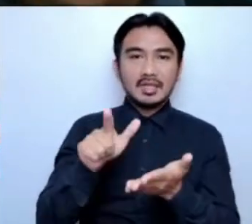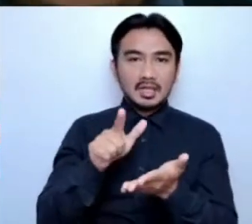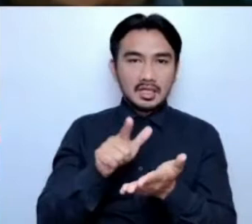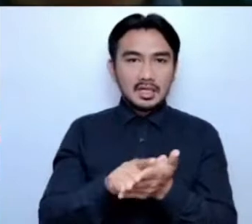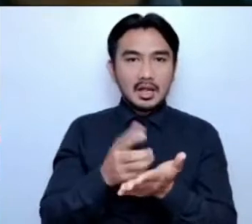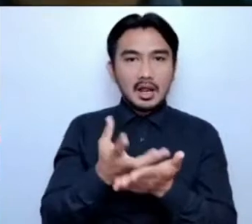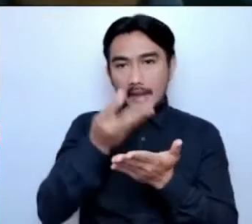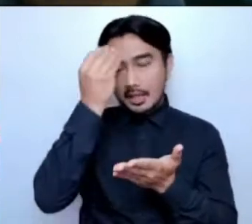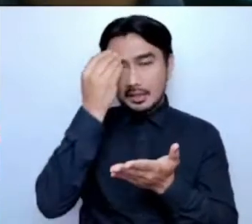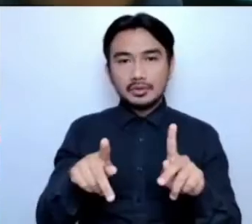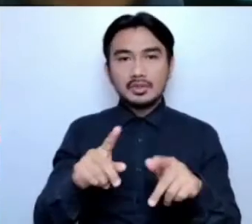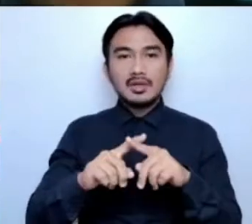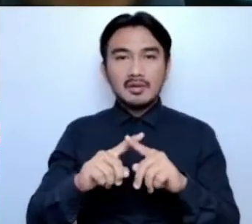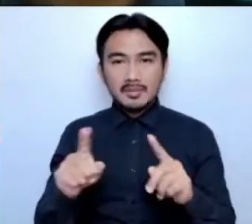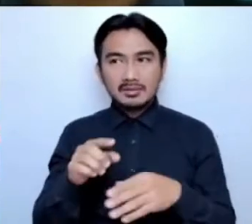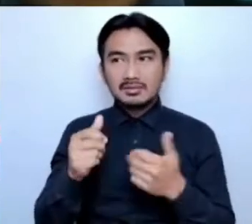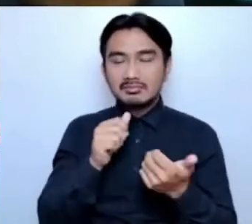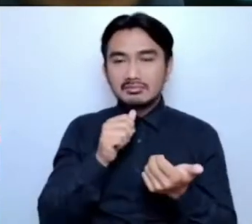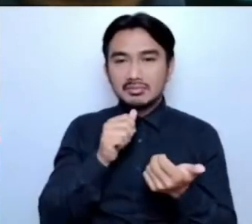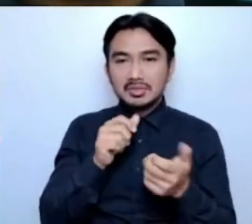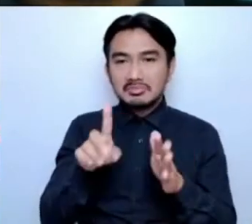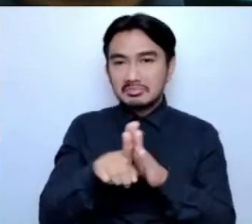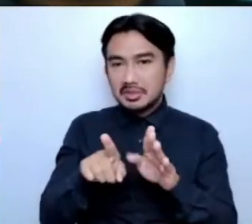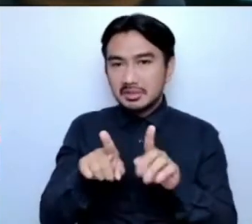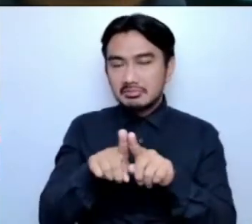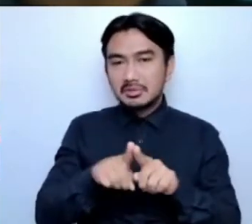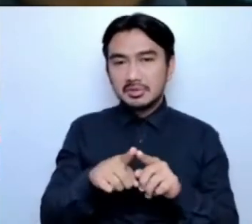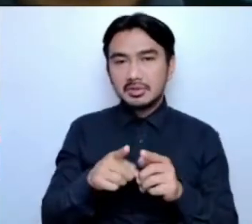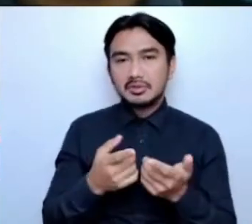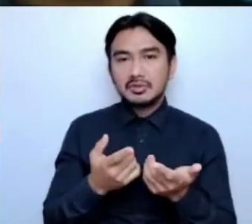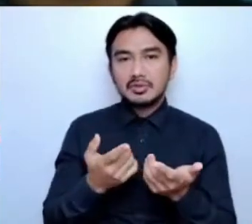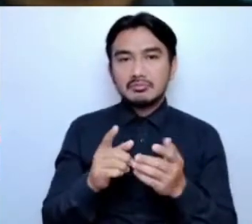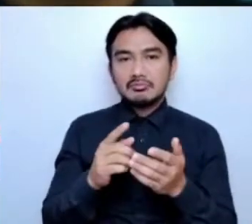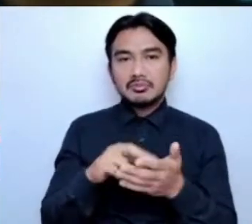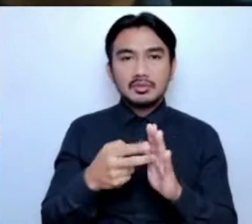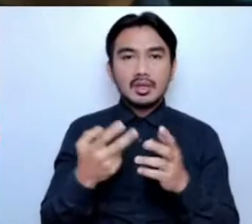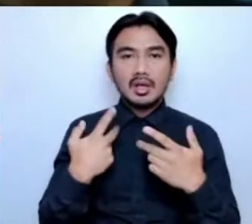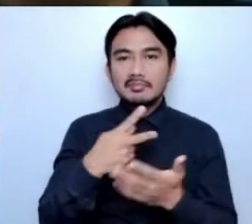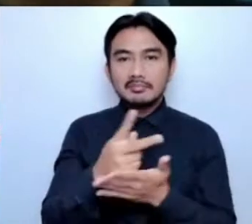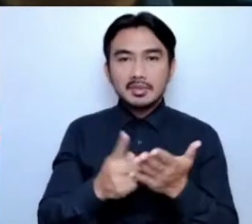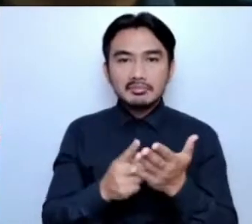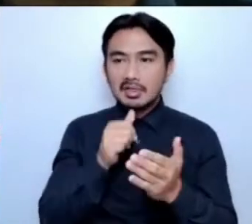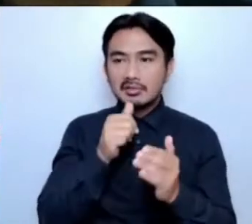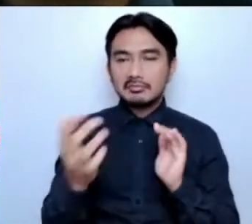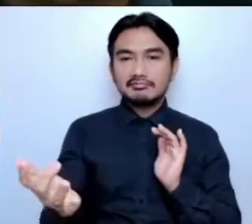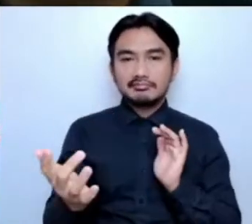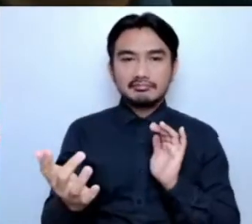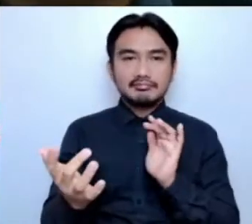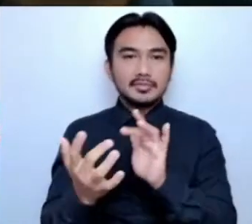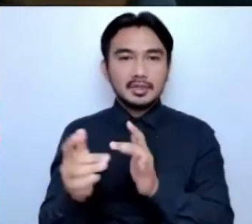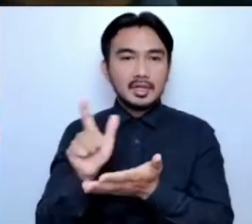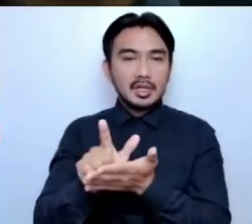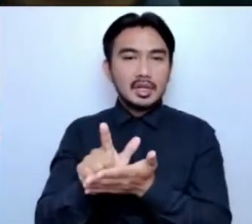opportunities, but it is or they are partially aligned with the learning goals and only